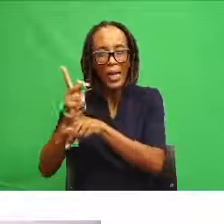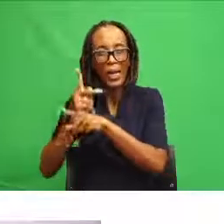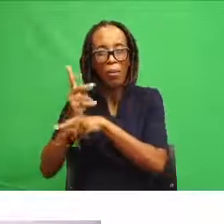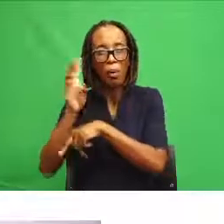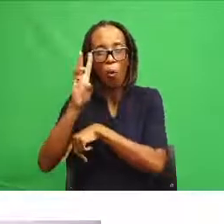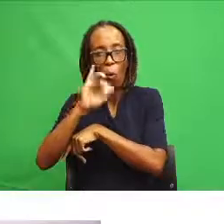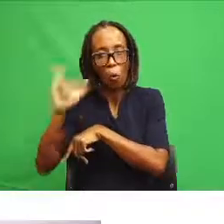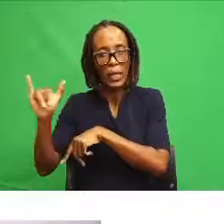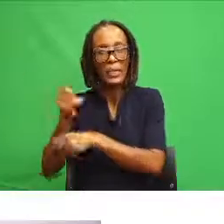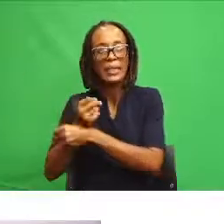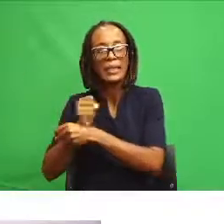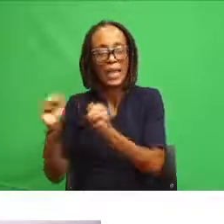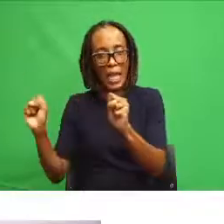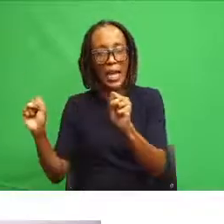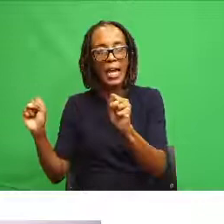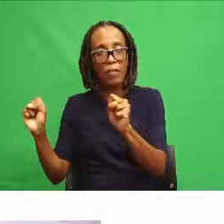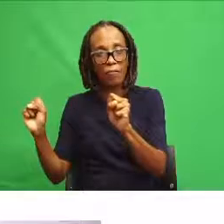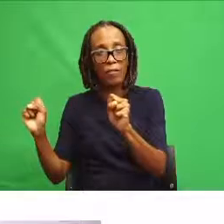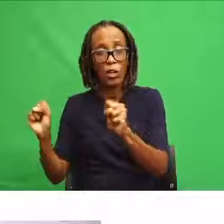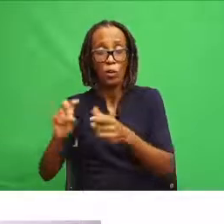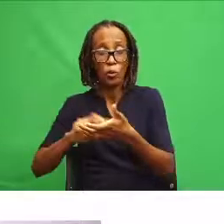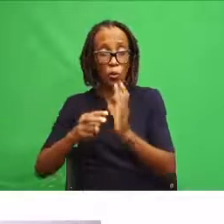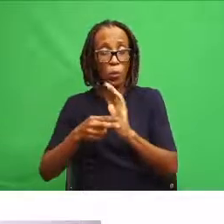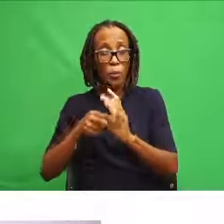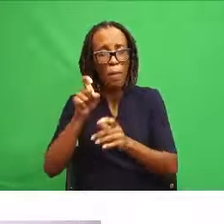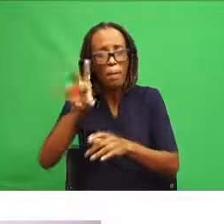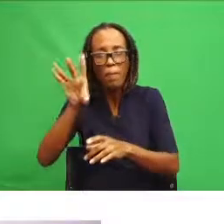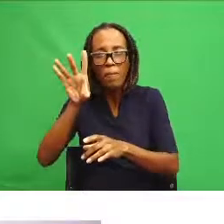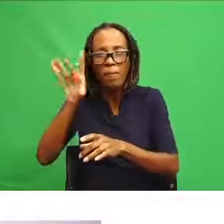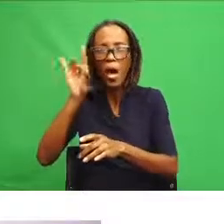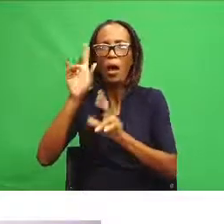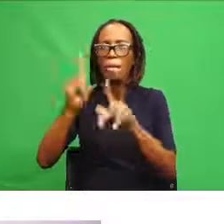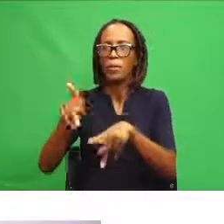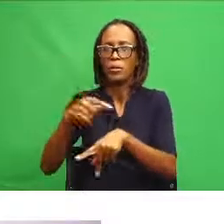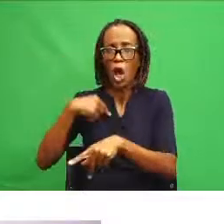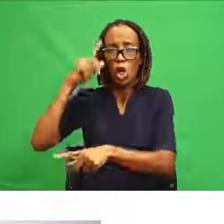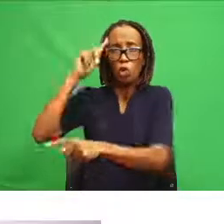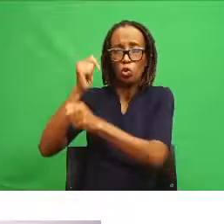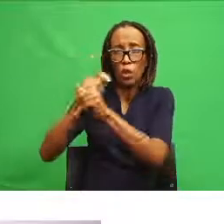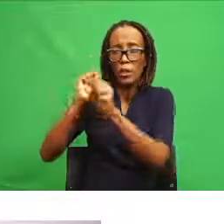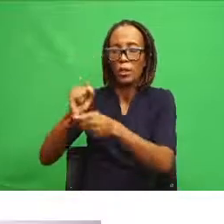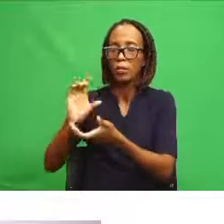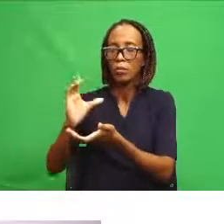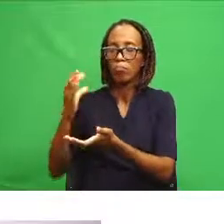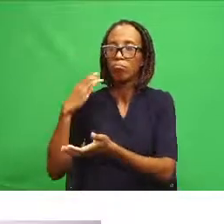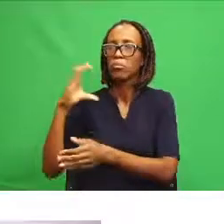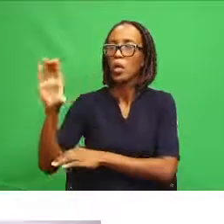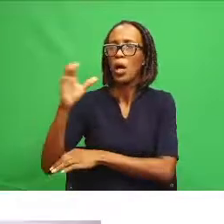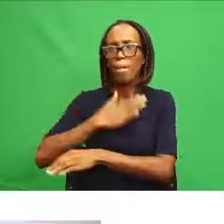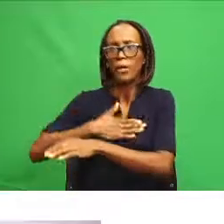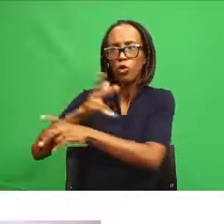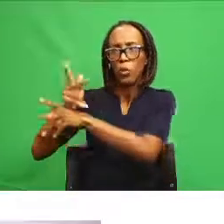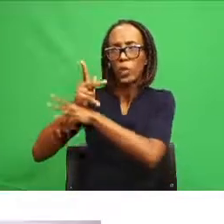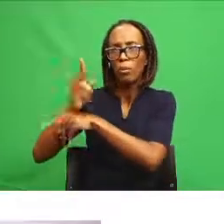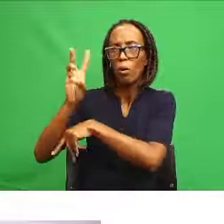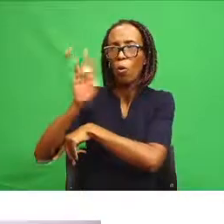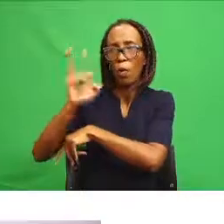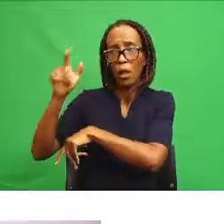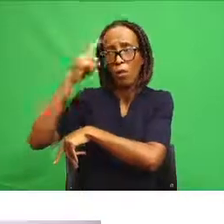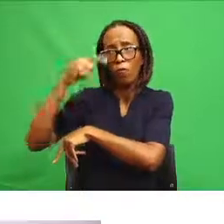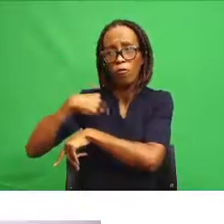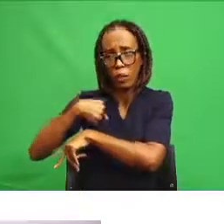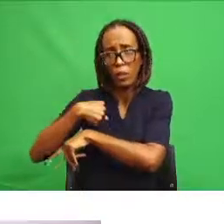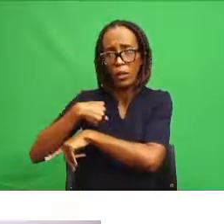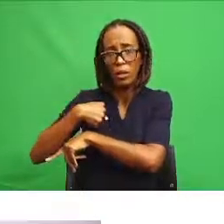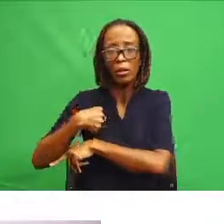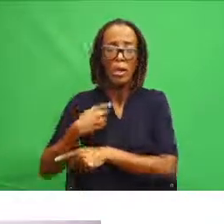All right? So at the end of the day, you really need to find someone who you can trust. It could be within your family, it